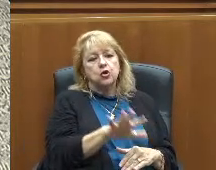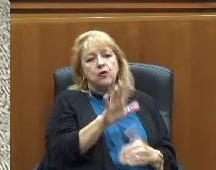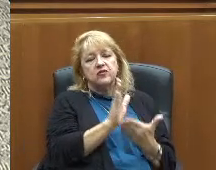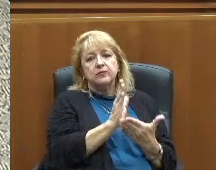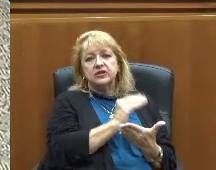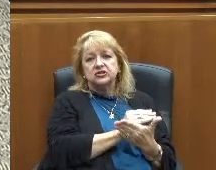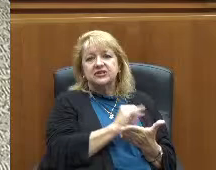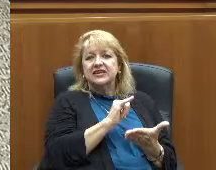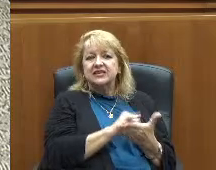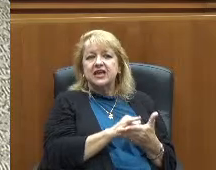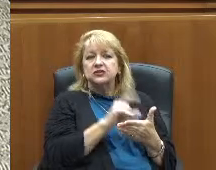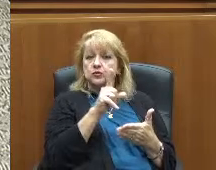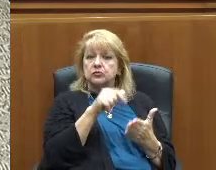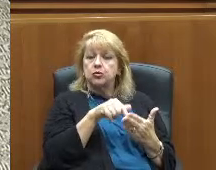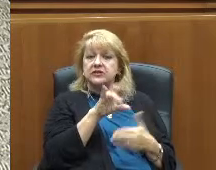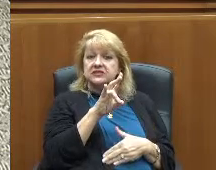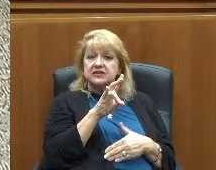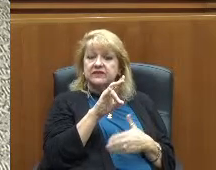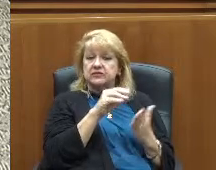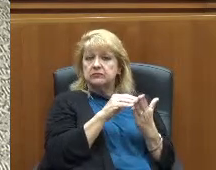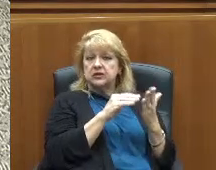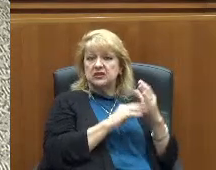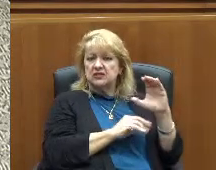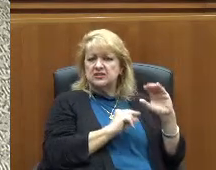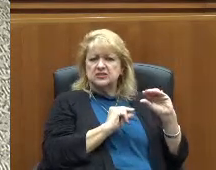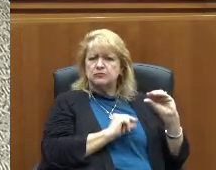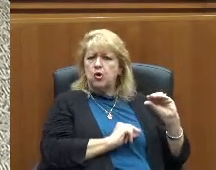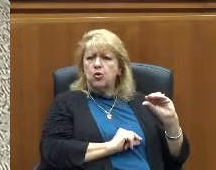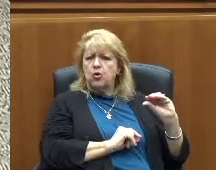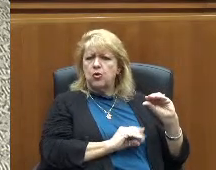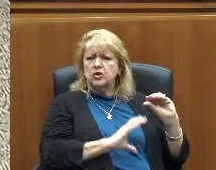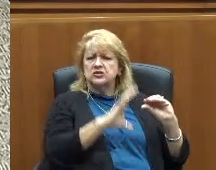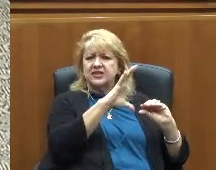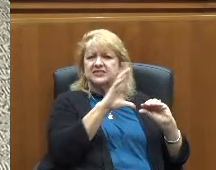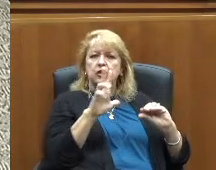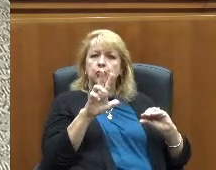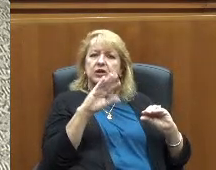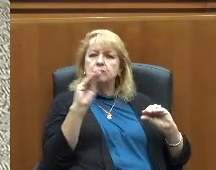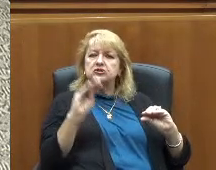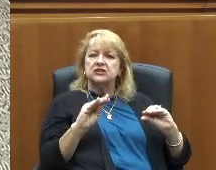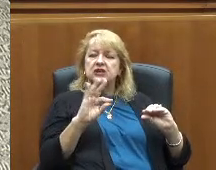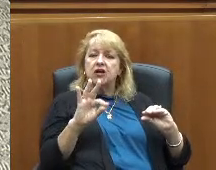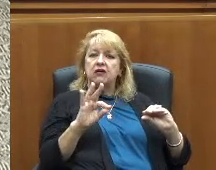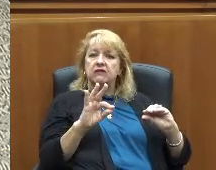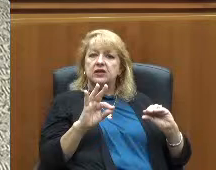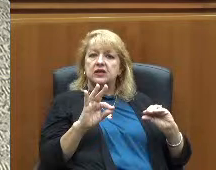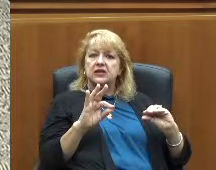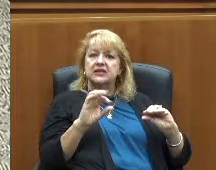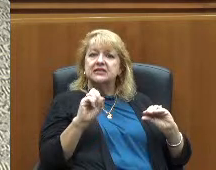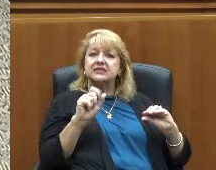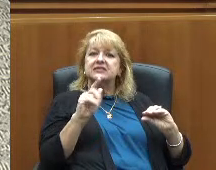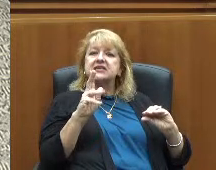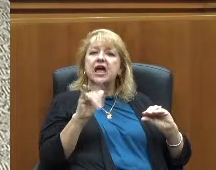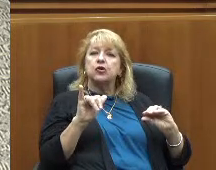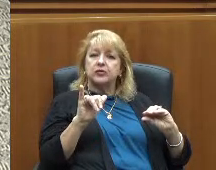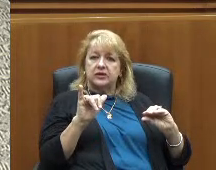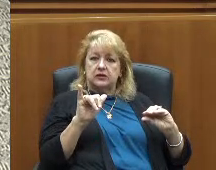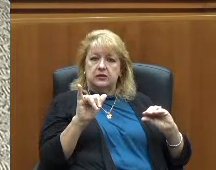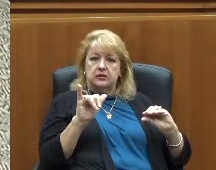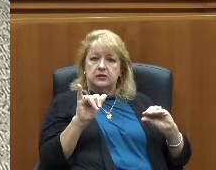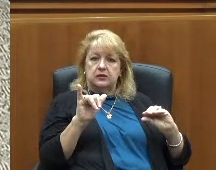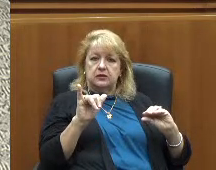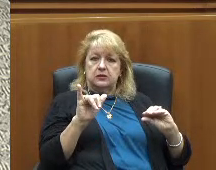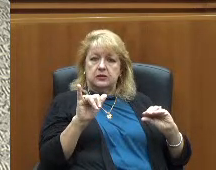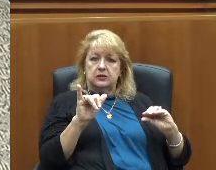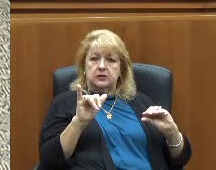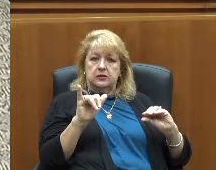it is a small investment. It's going to make up just 3% of the salaries